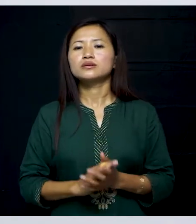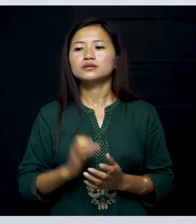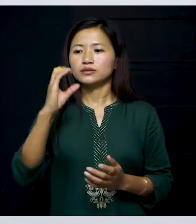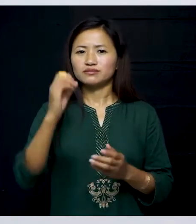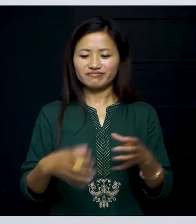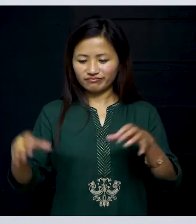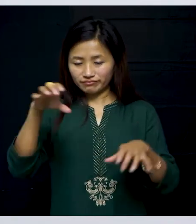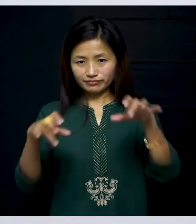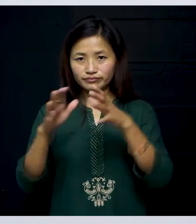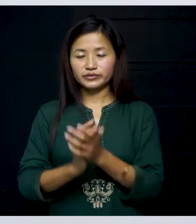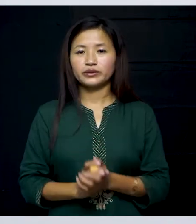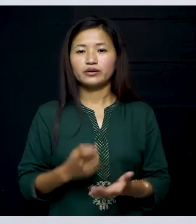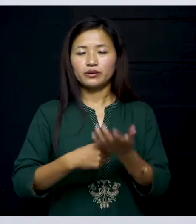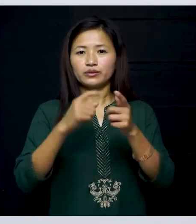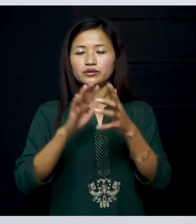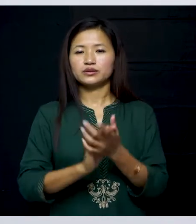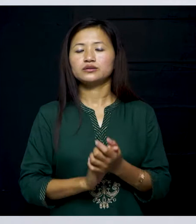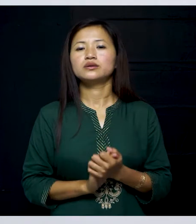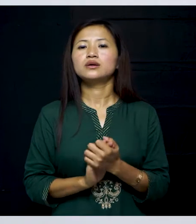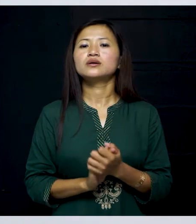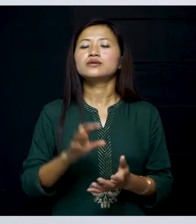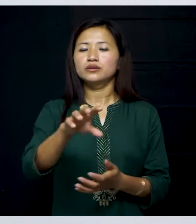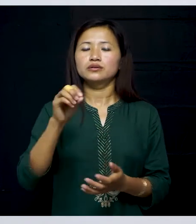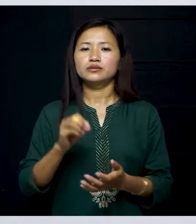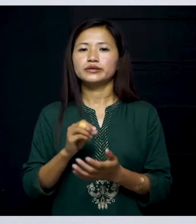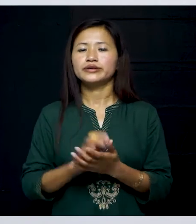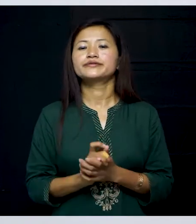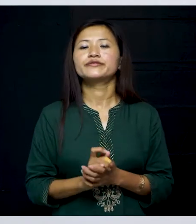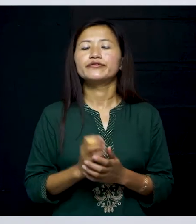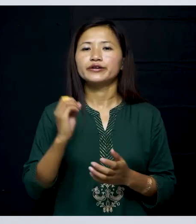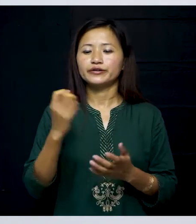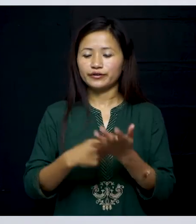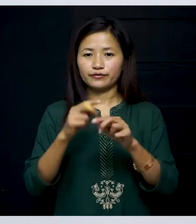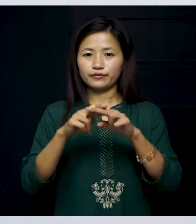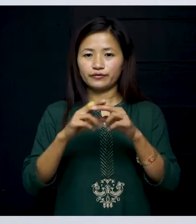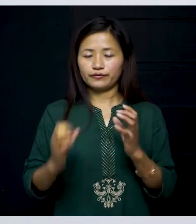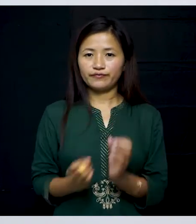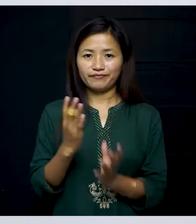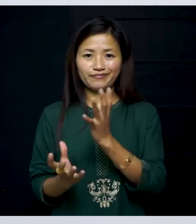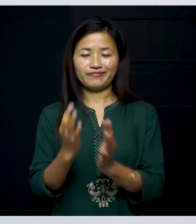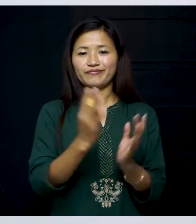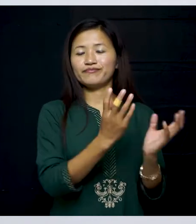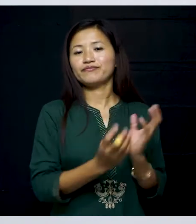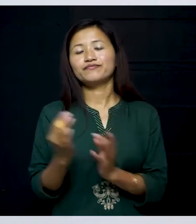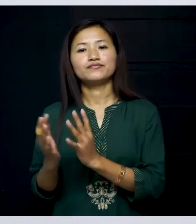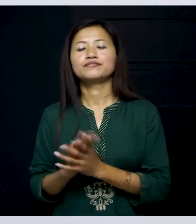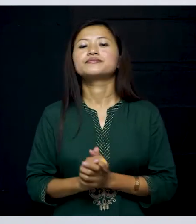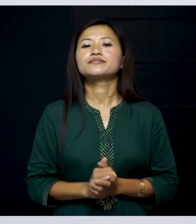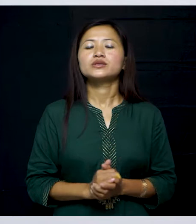chemical reaction is produced from which we get fire. Okay, so you have to know the main things, the